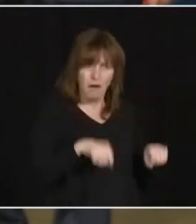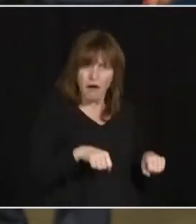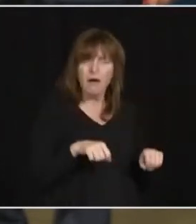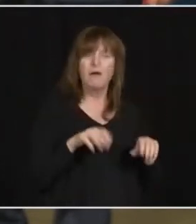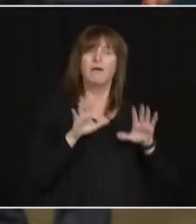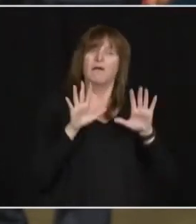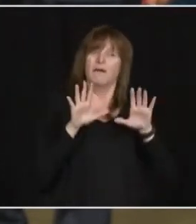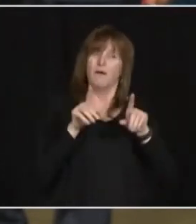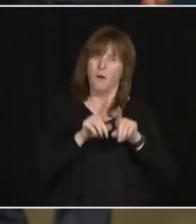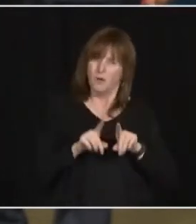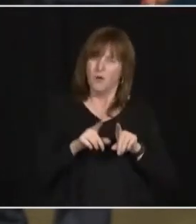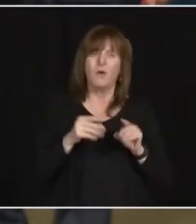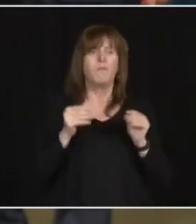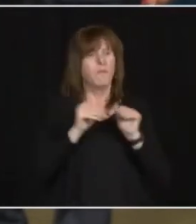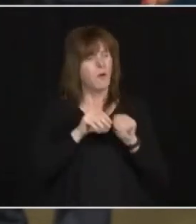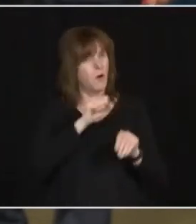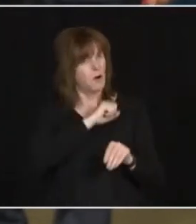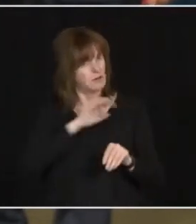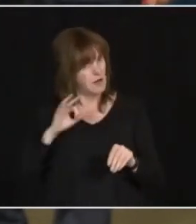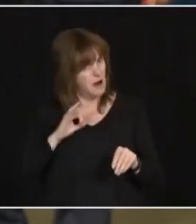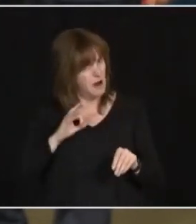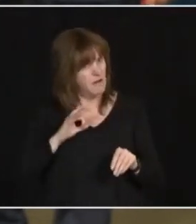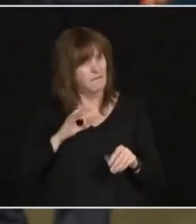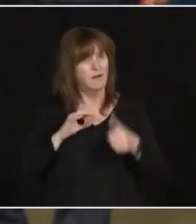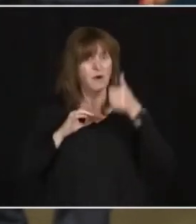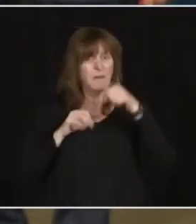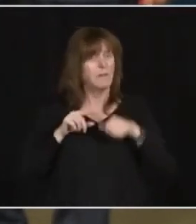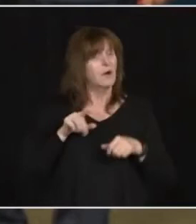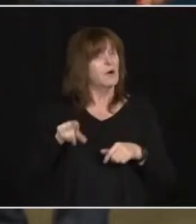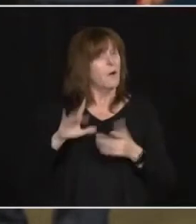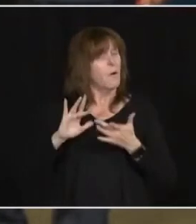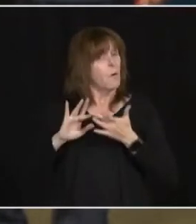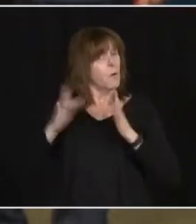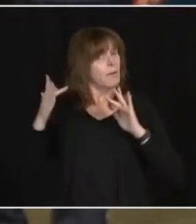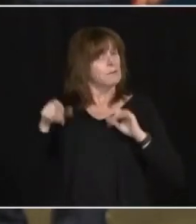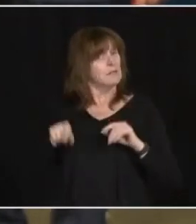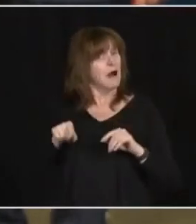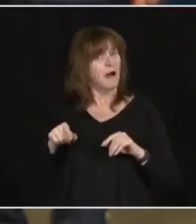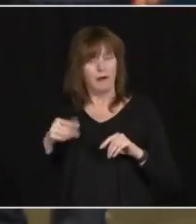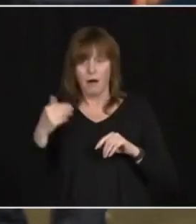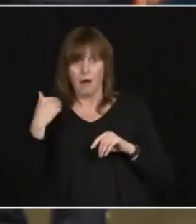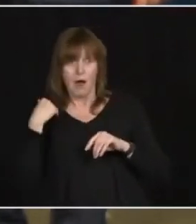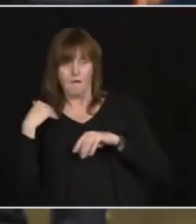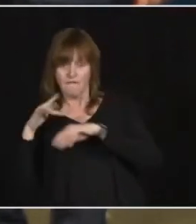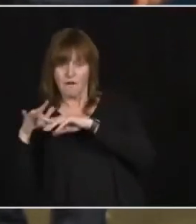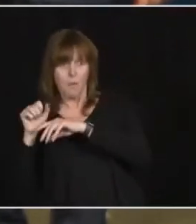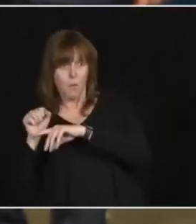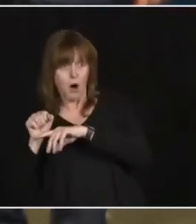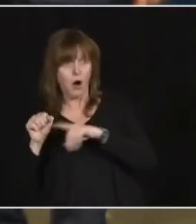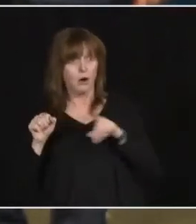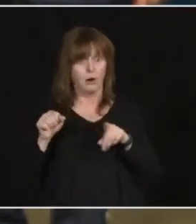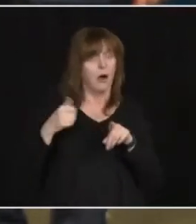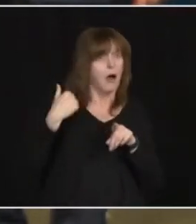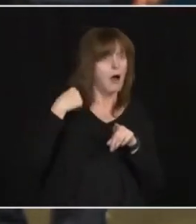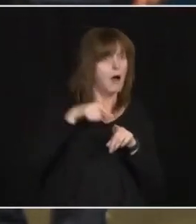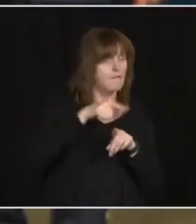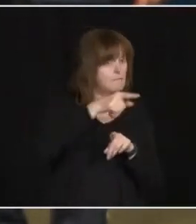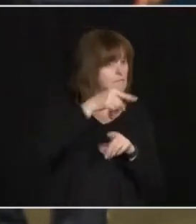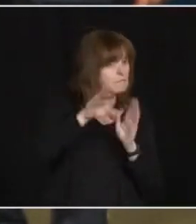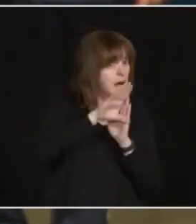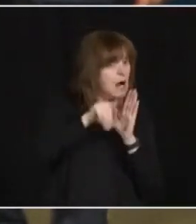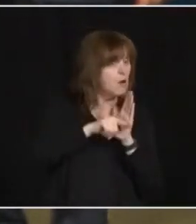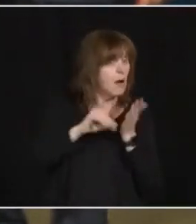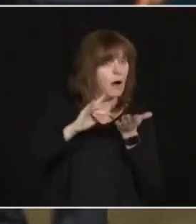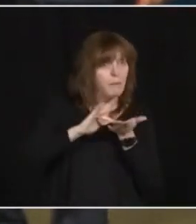allow people with experience to come back, retired nurses, medical students are helping us with contact